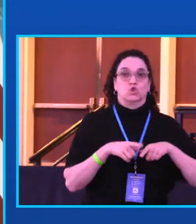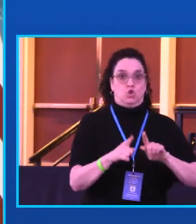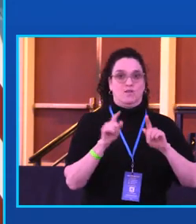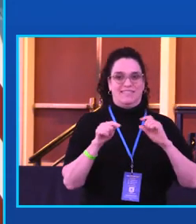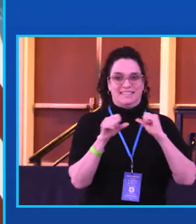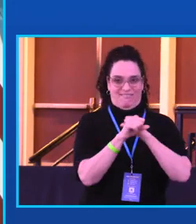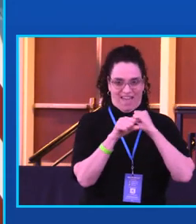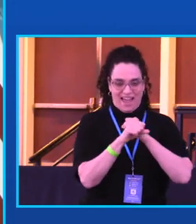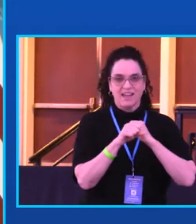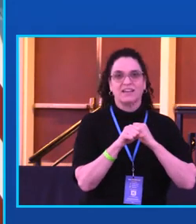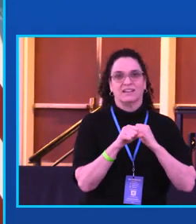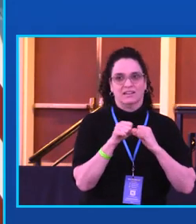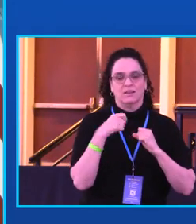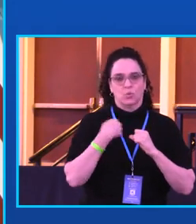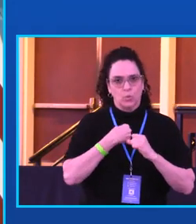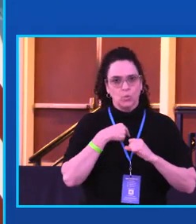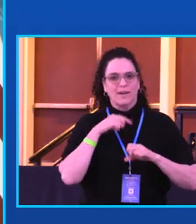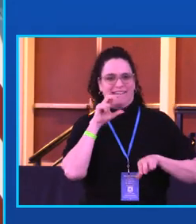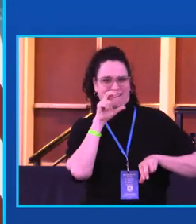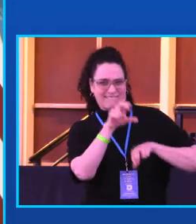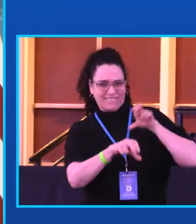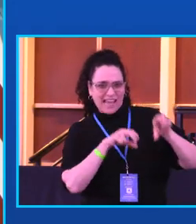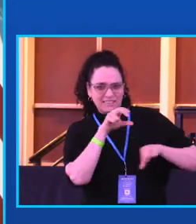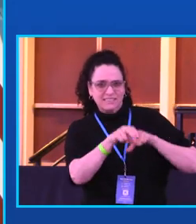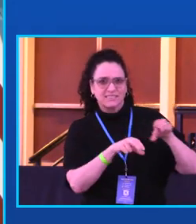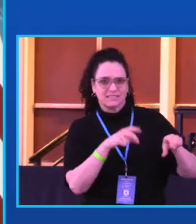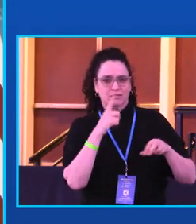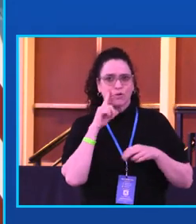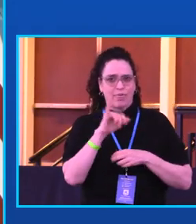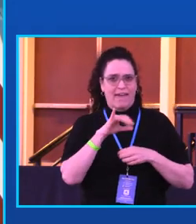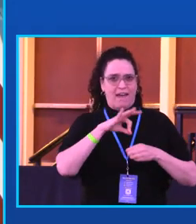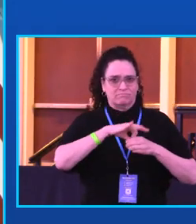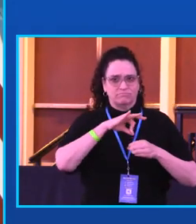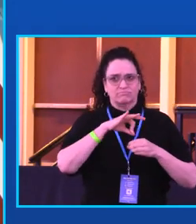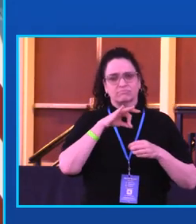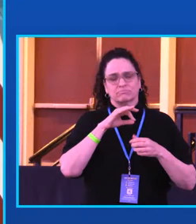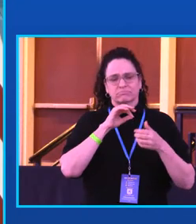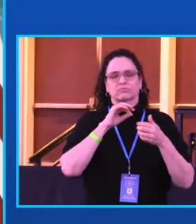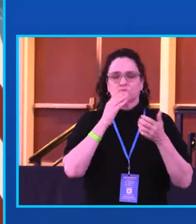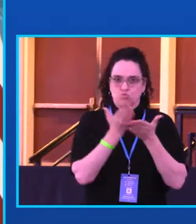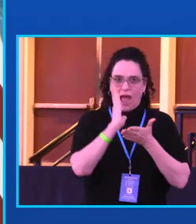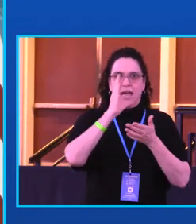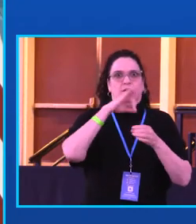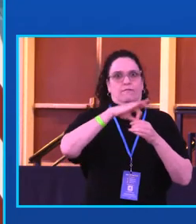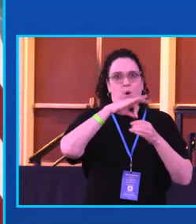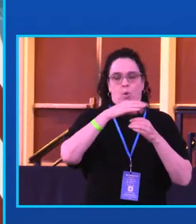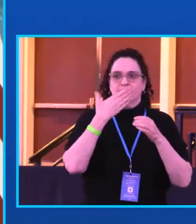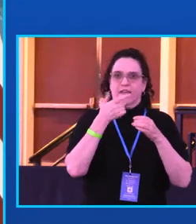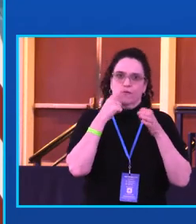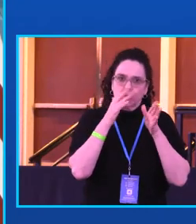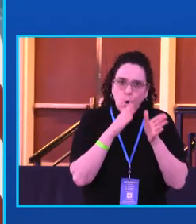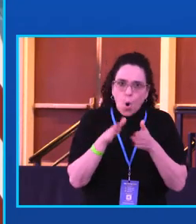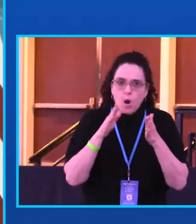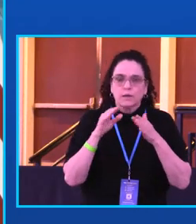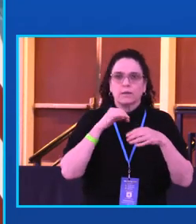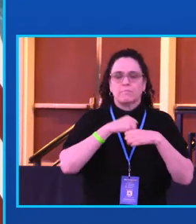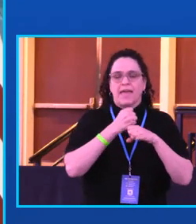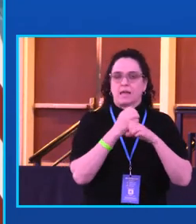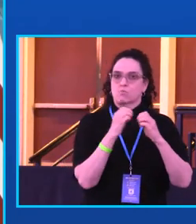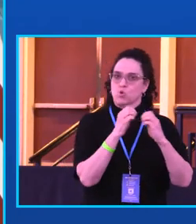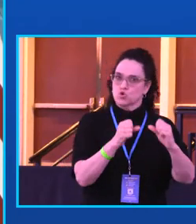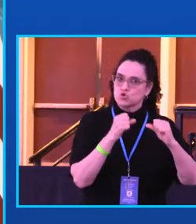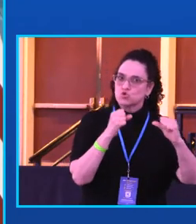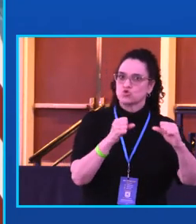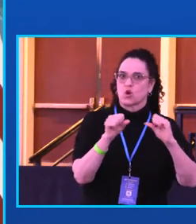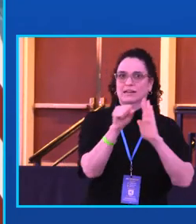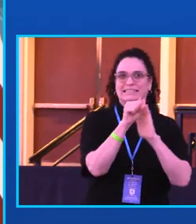making substantial investments, and thank you, in organizing, in strengthening state party